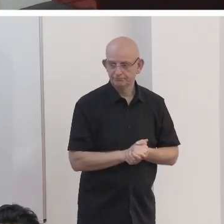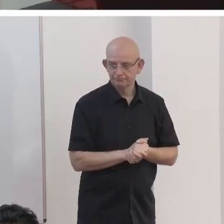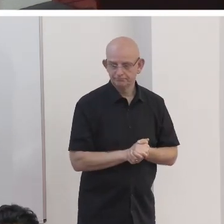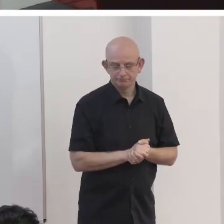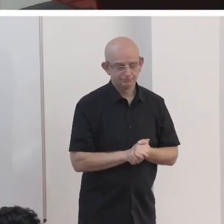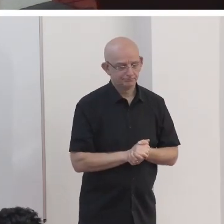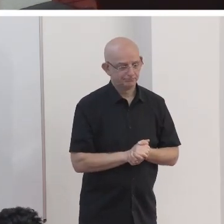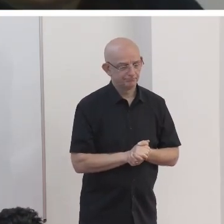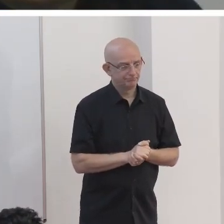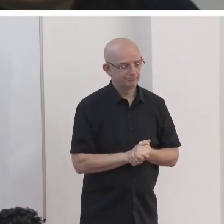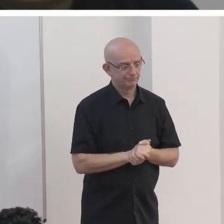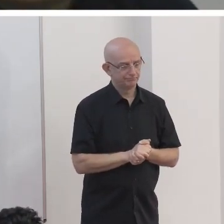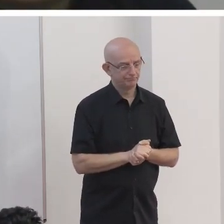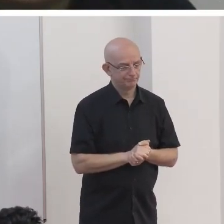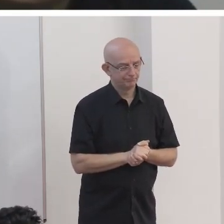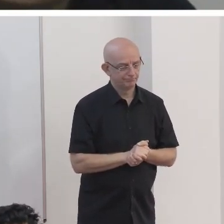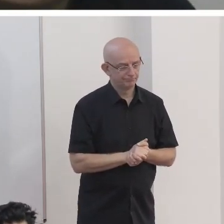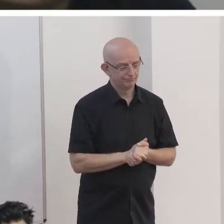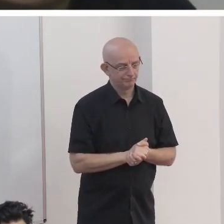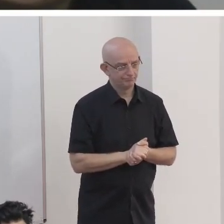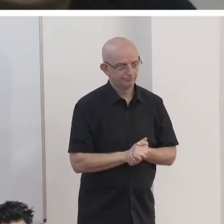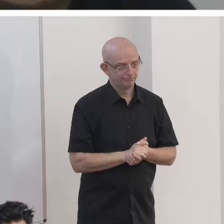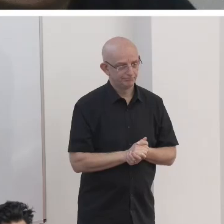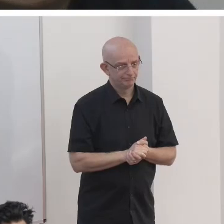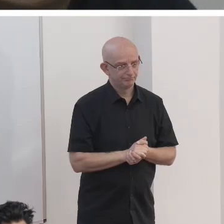Okay, thank you all. And then